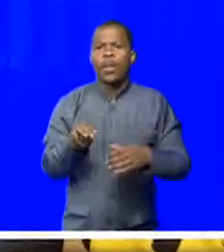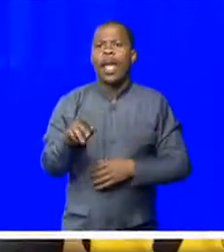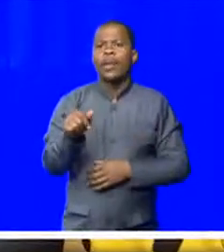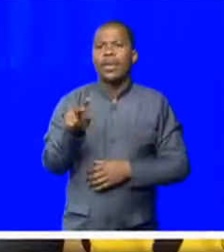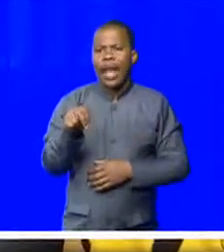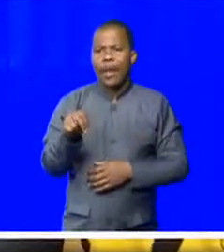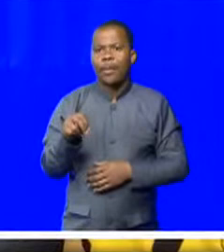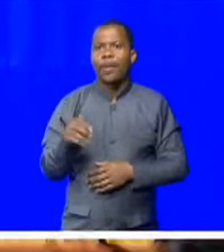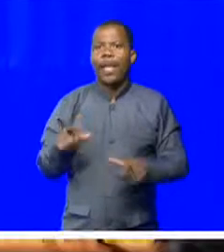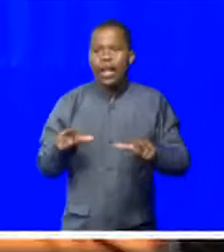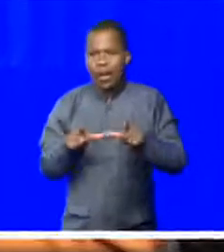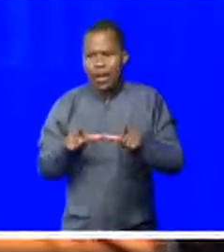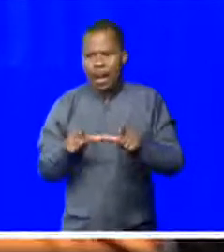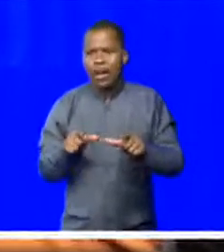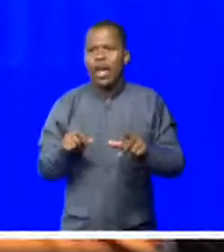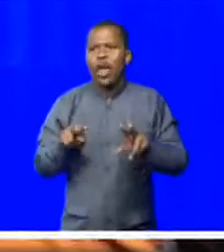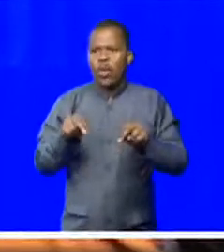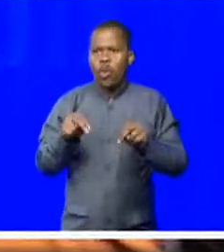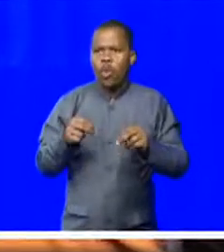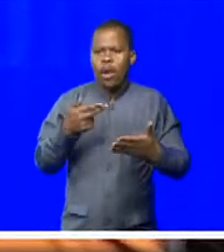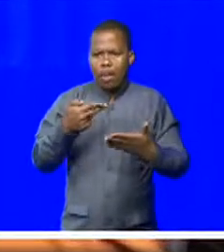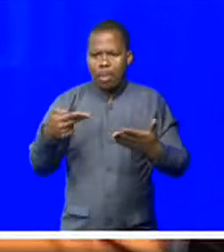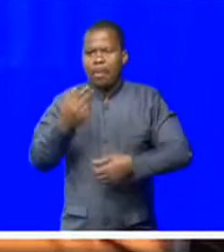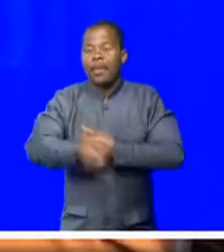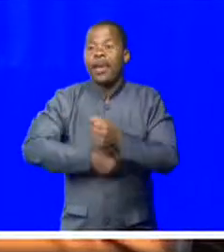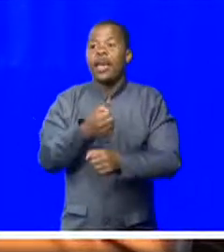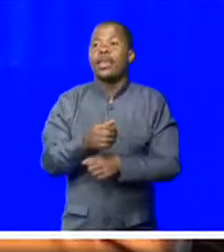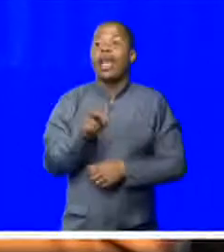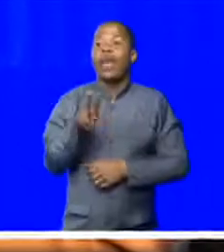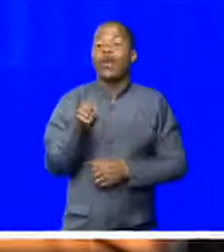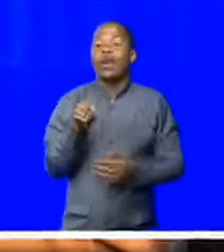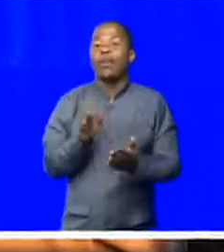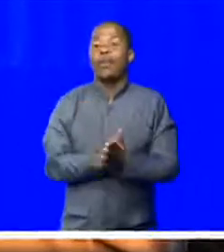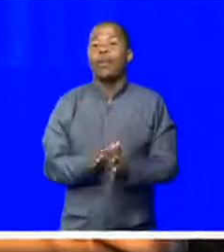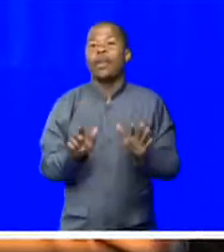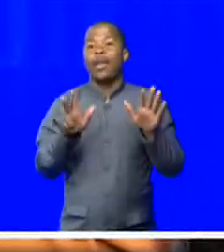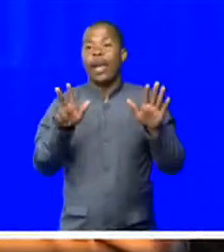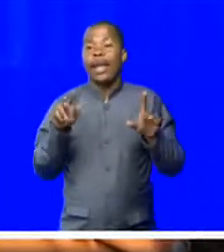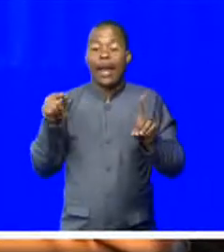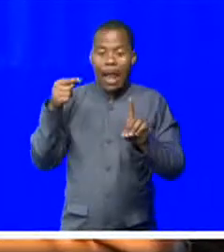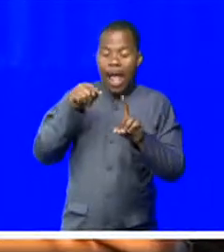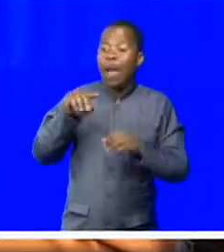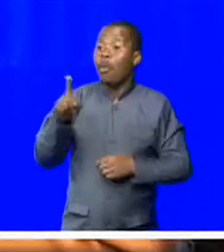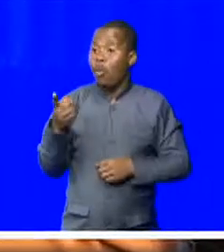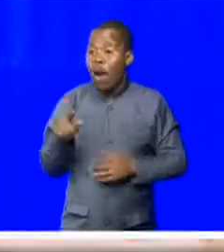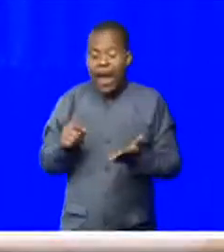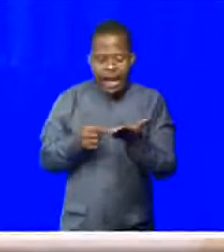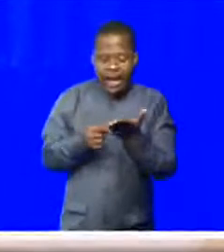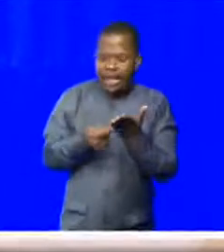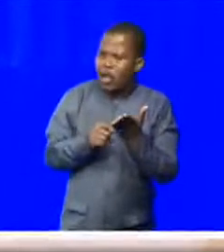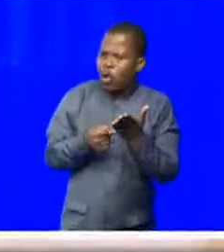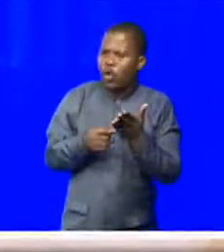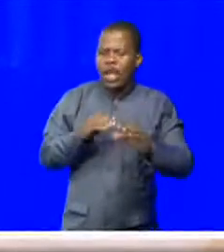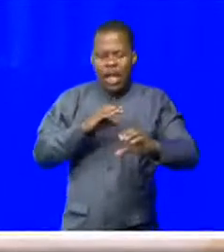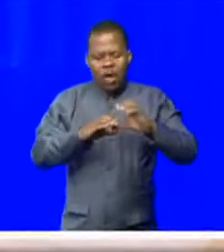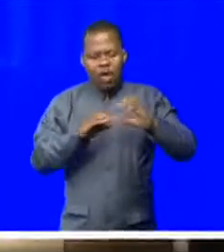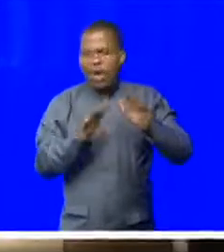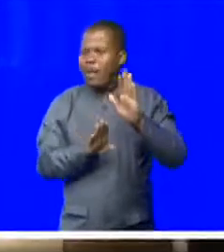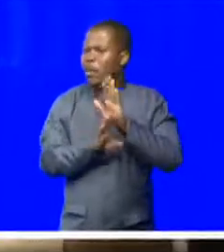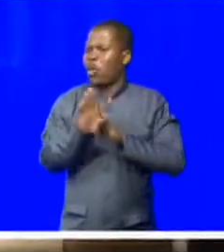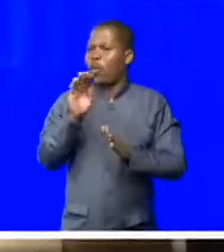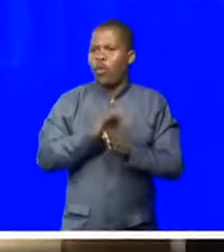in 2018, one of the strict conditions set was the improvement and modernization of its network